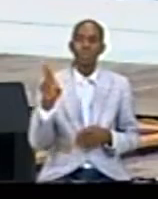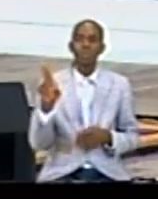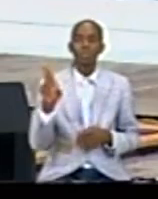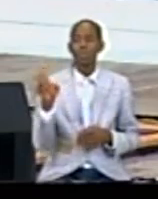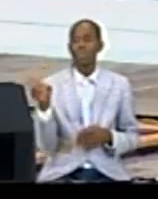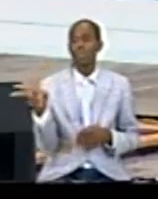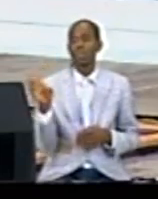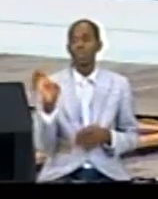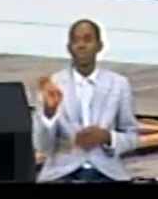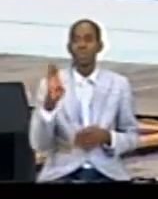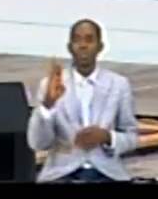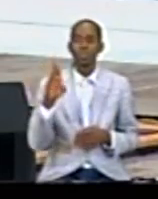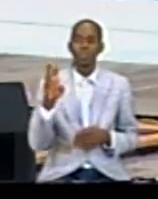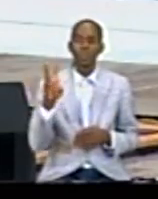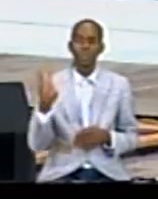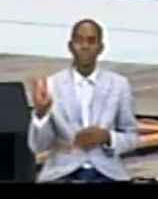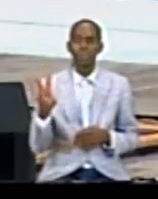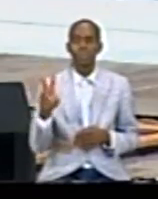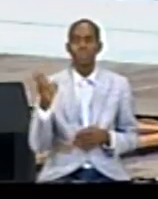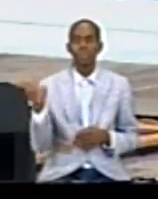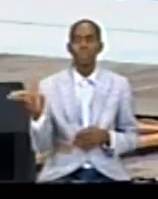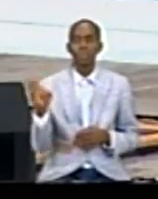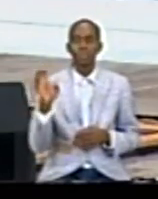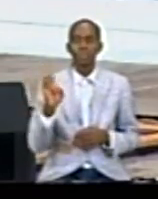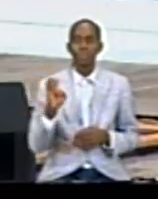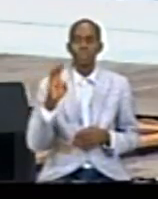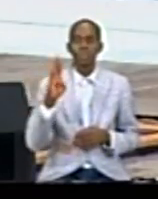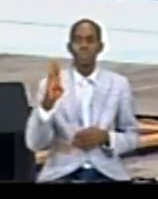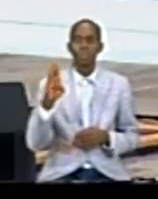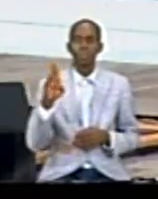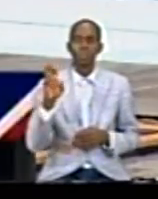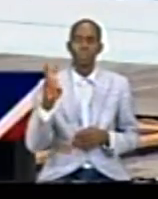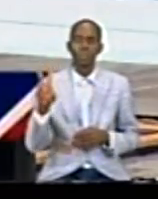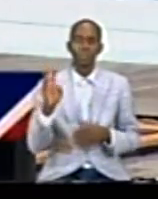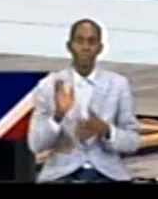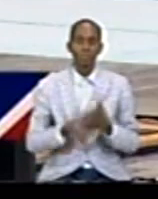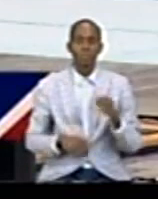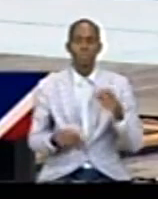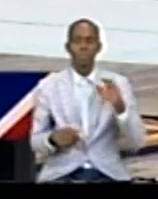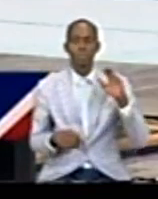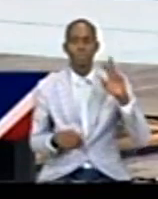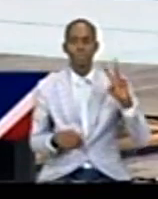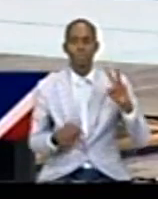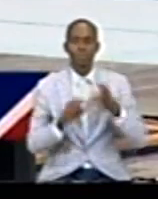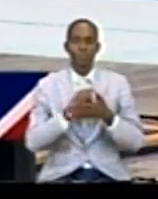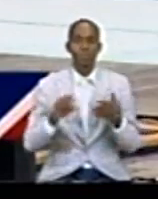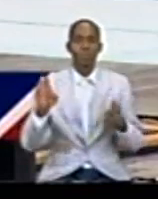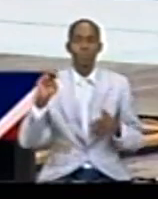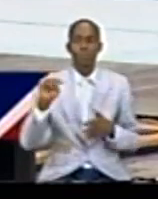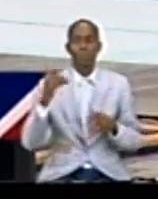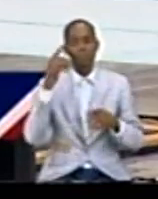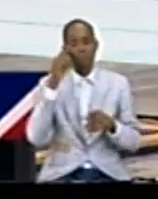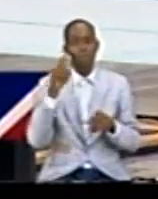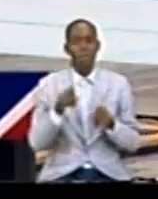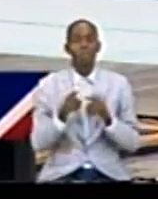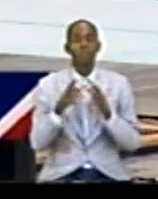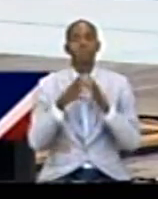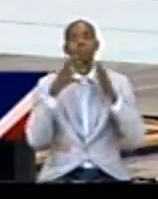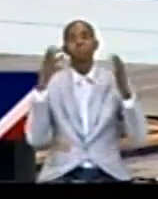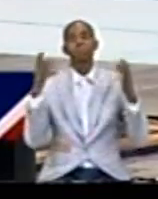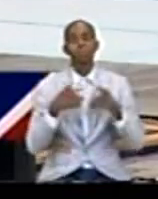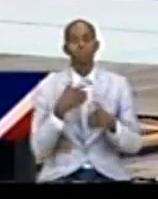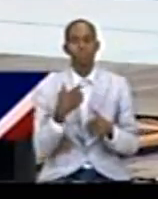reading from verse 14. Hebrews chapter 2, verse 14. For as much then as